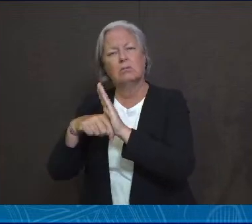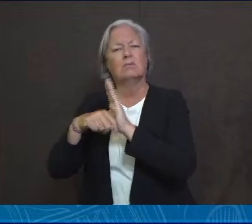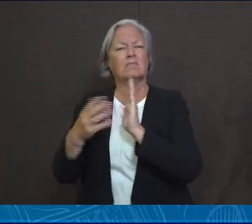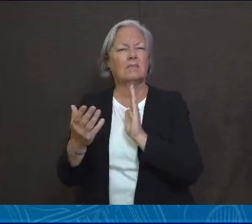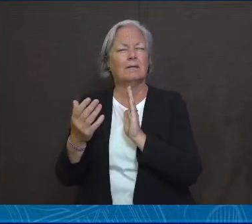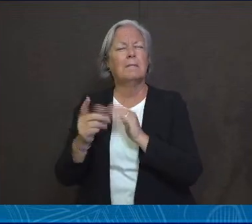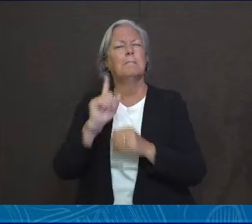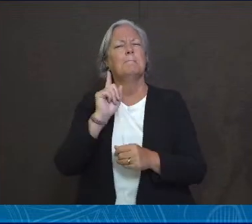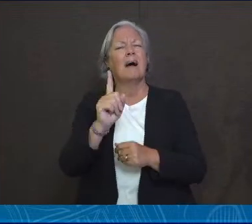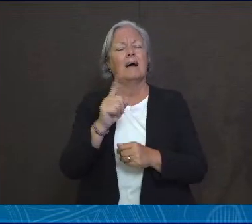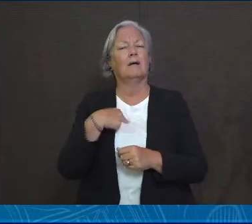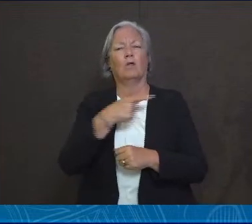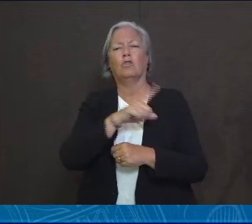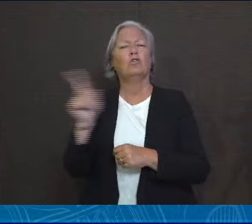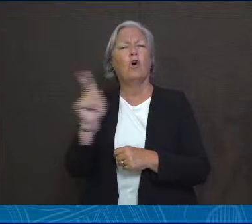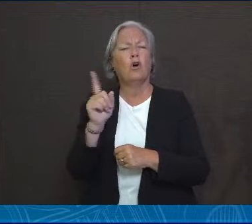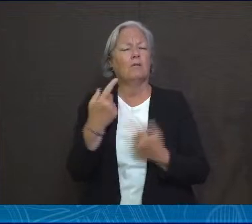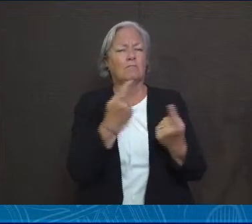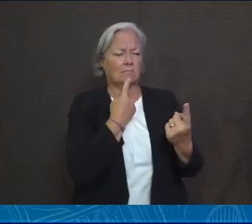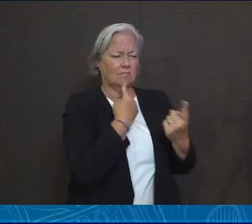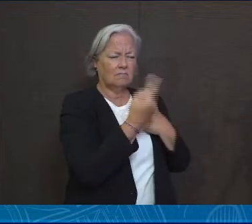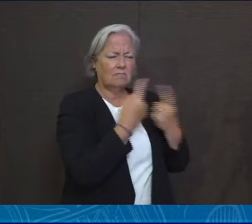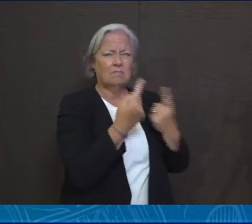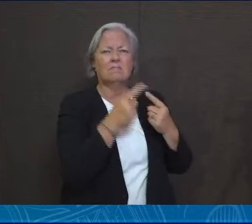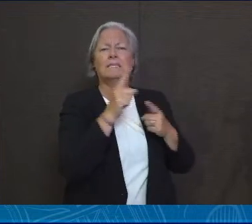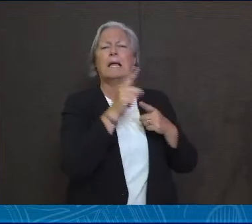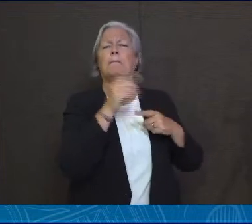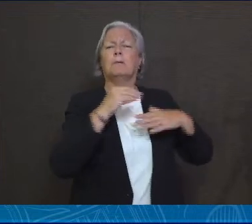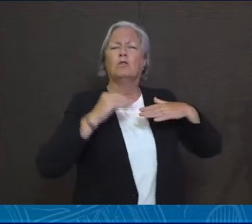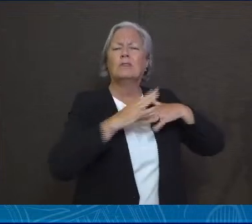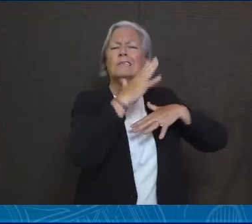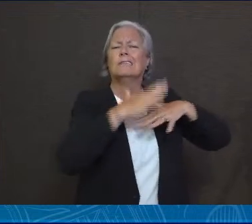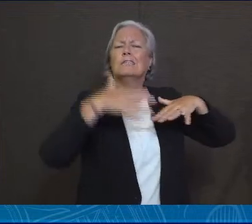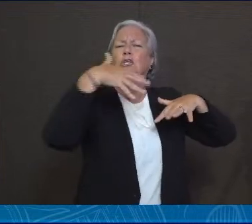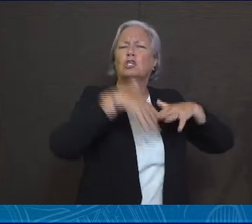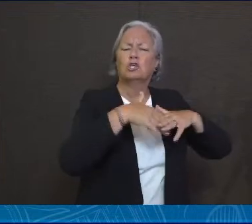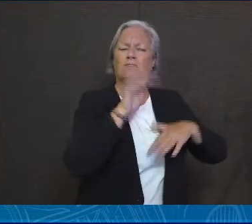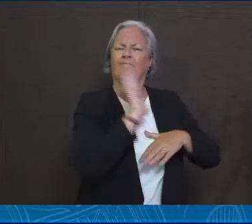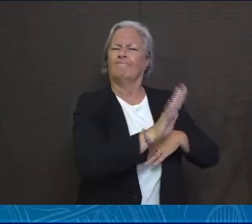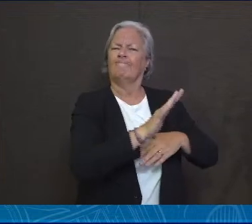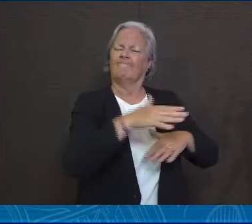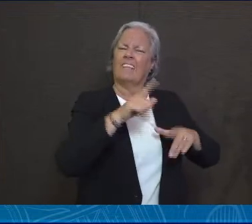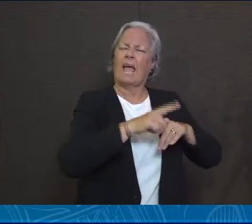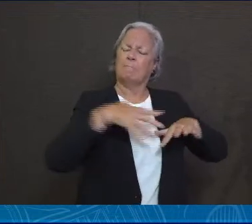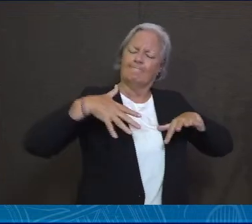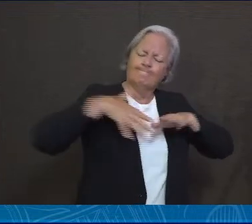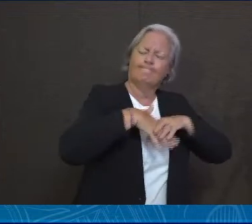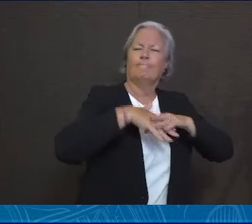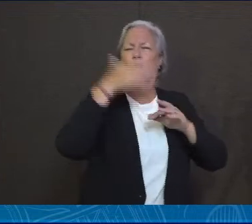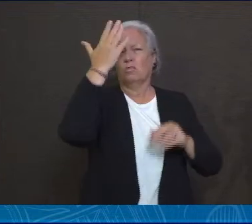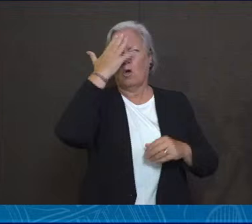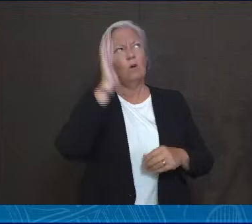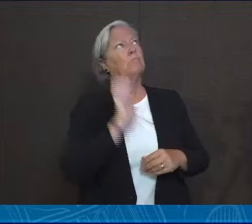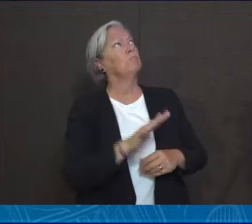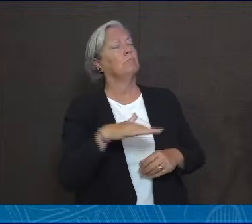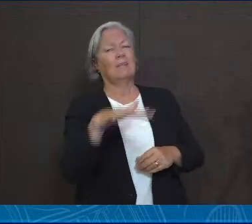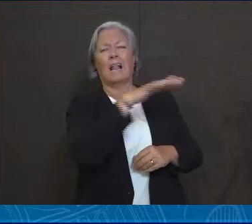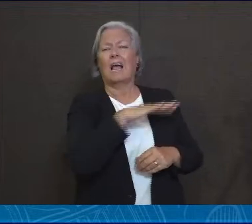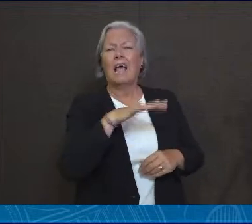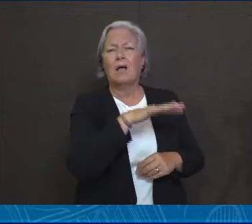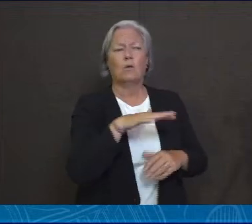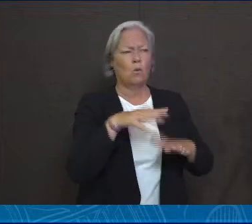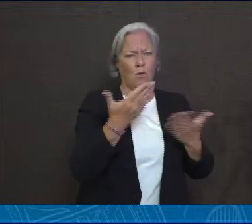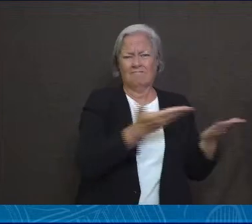We end up not listening to the indigenous knowledge, the people who can give us some sort of early warning at times. And we saw this here